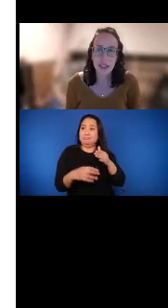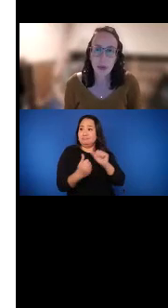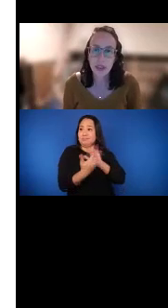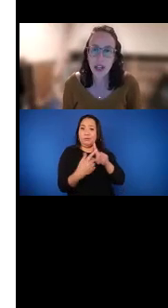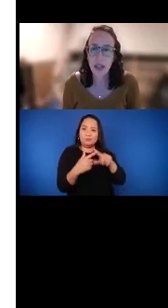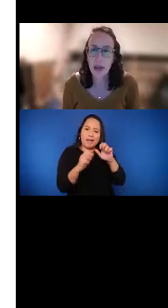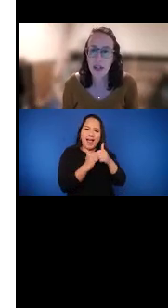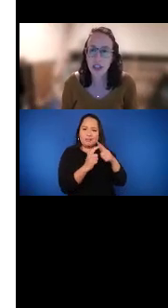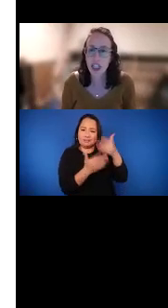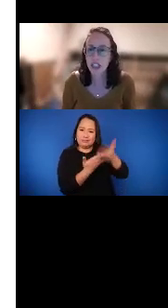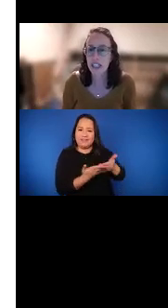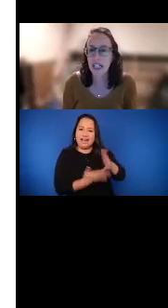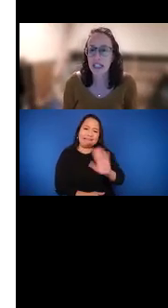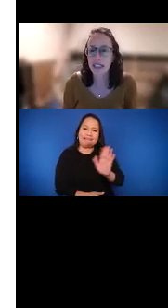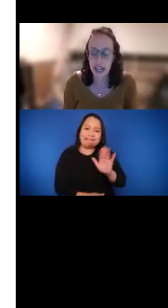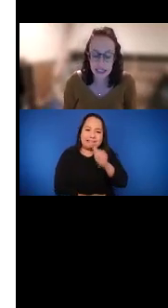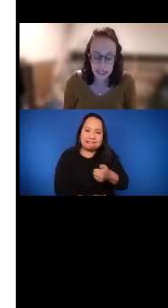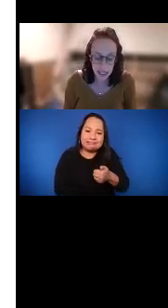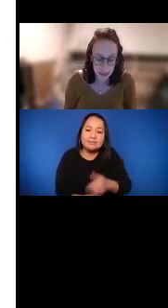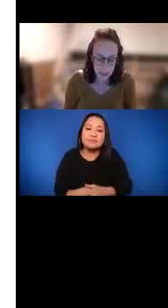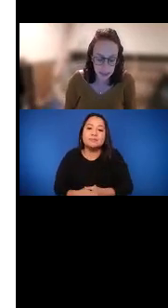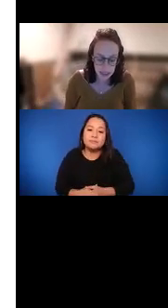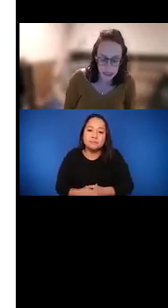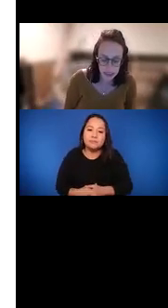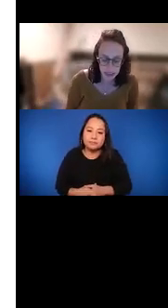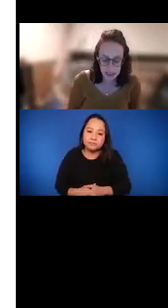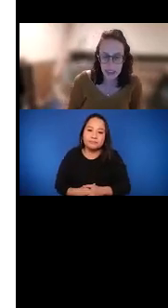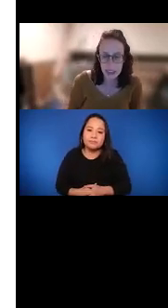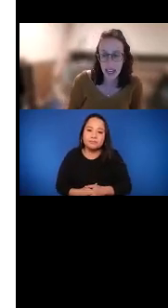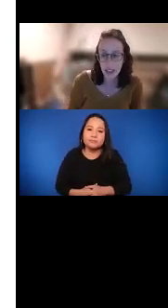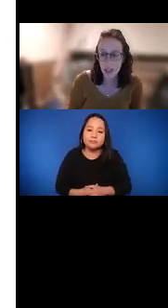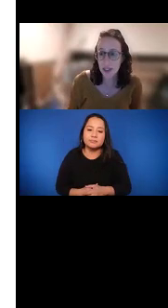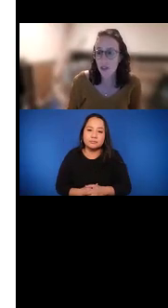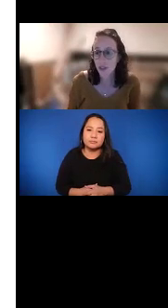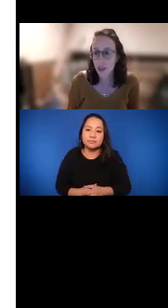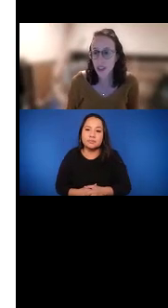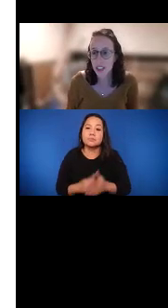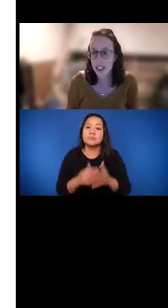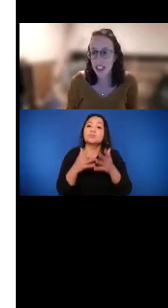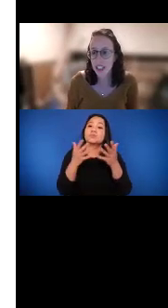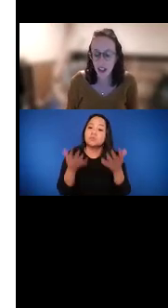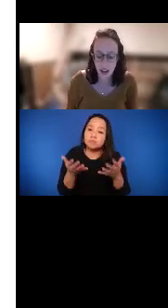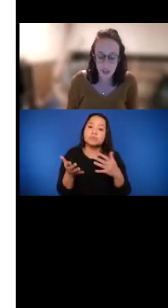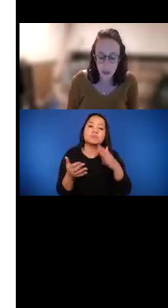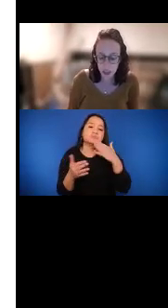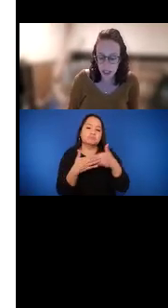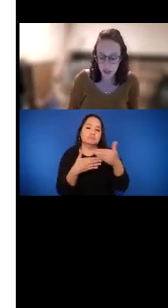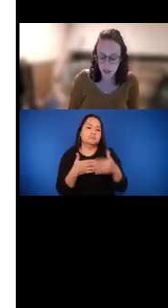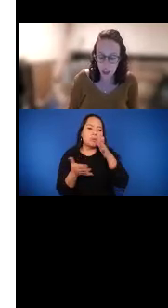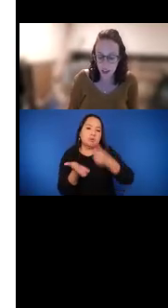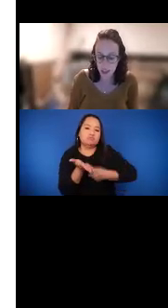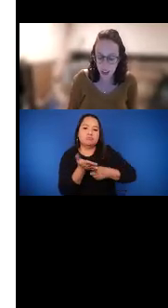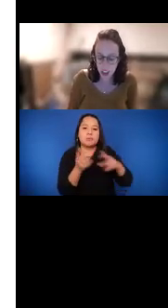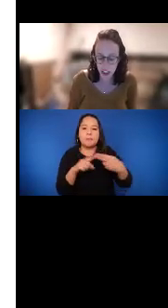So next we'll talk about charity and tax scams. Disasters, unfortunately, often bring